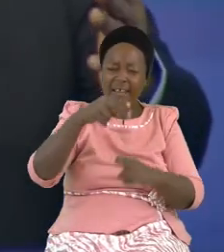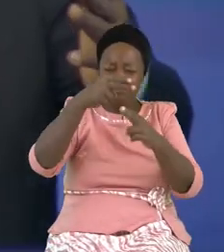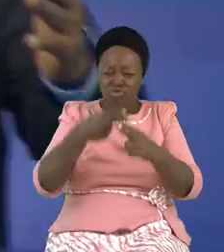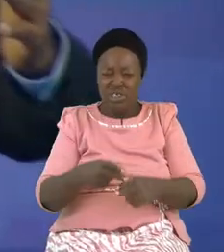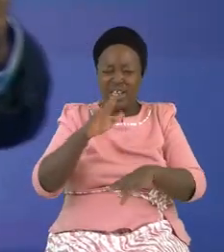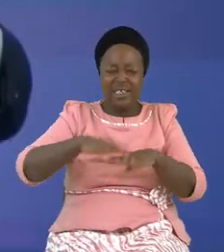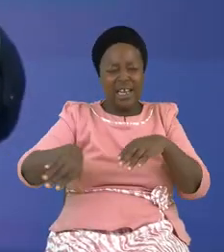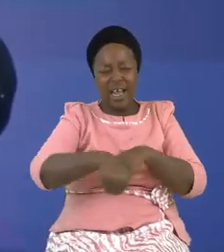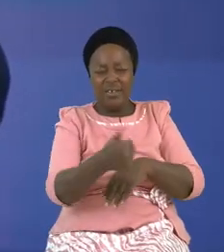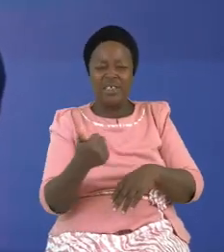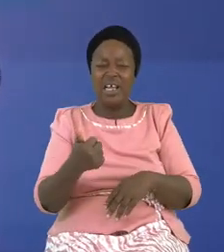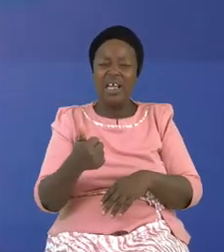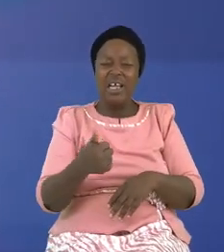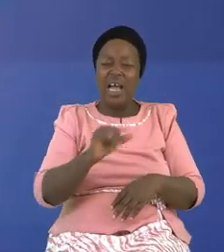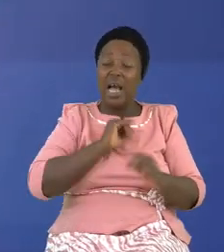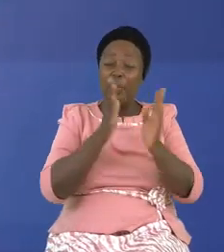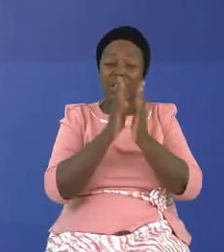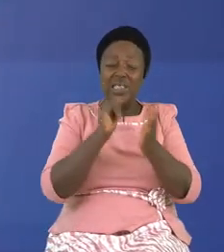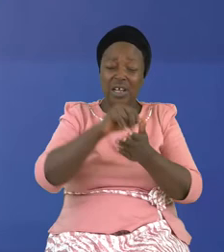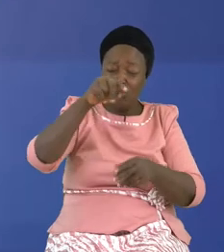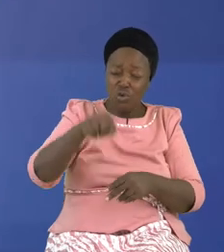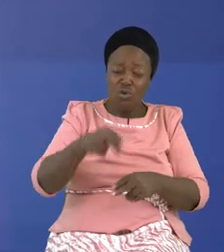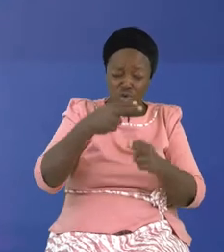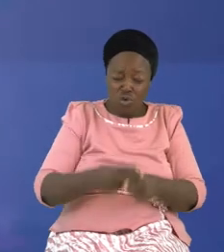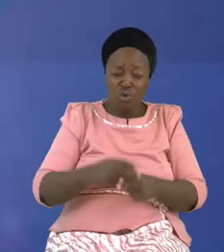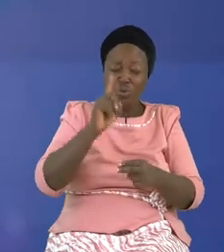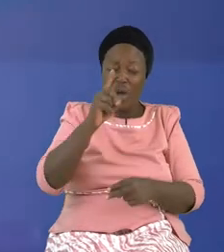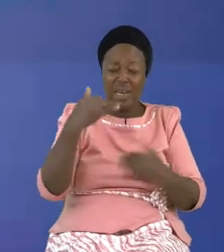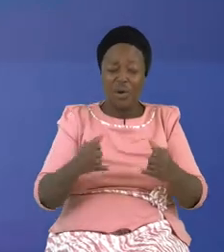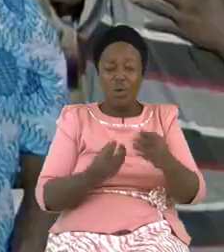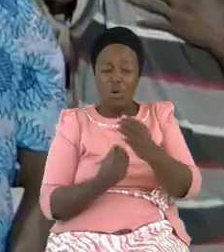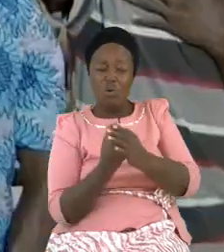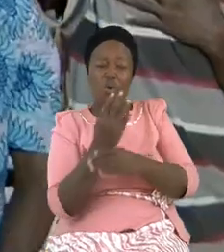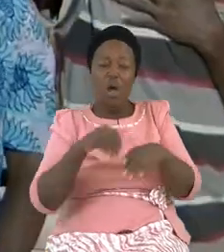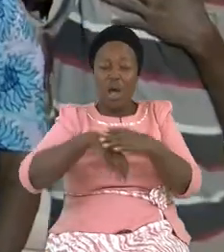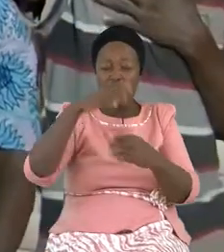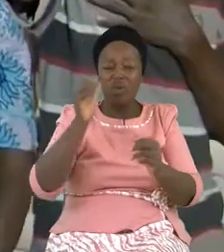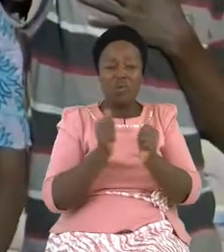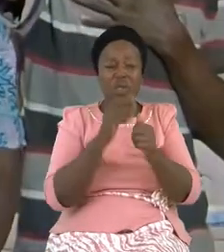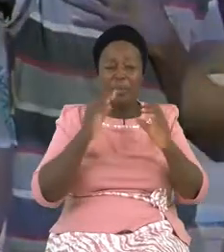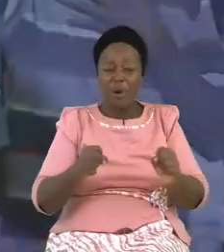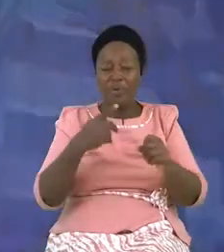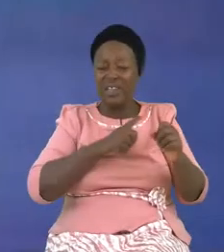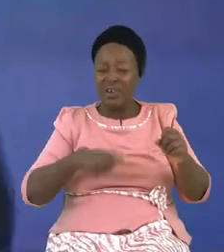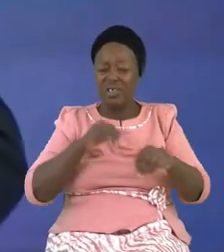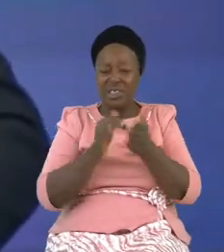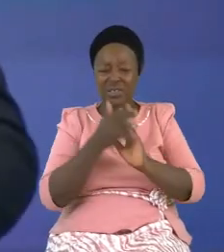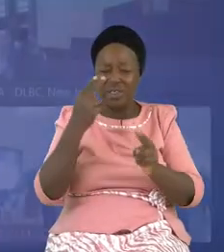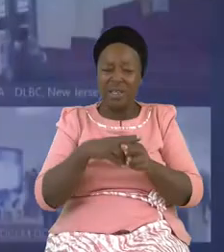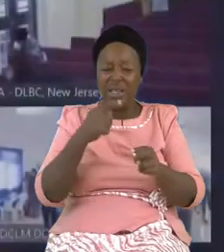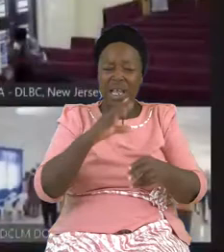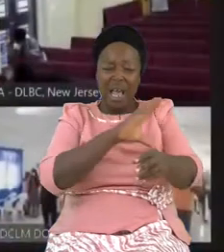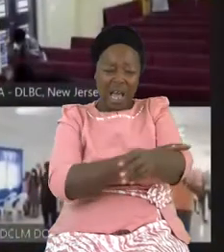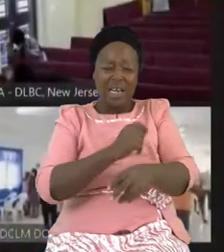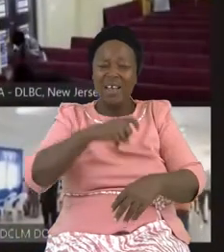that short leg now will grow out in the power of the Lord in Jesus' name. The hands are withered and